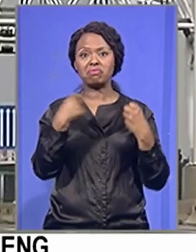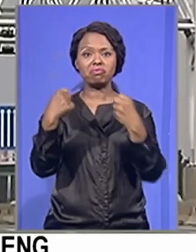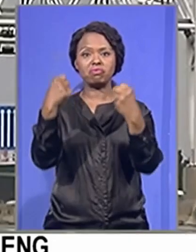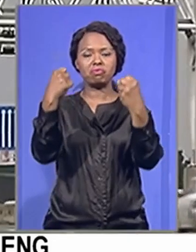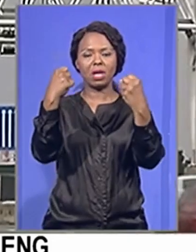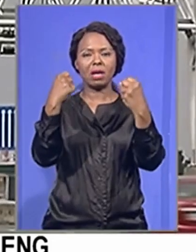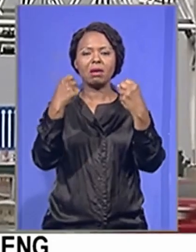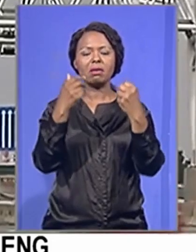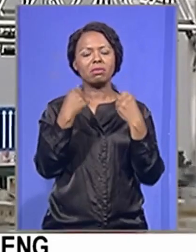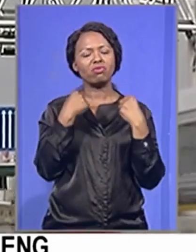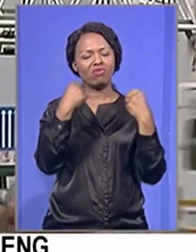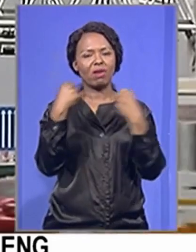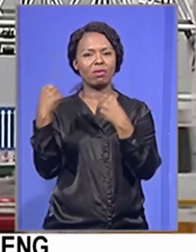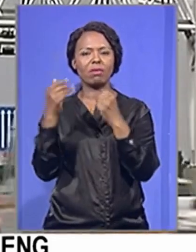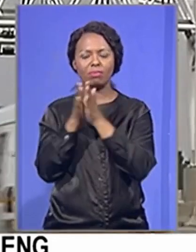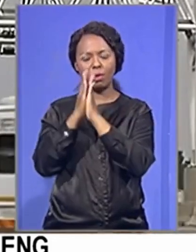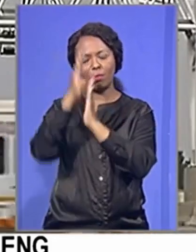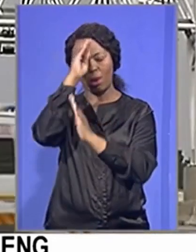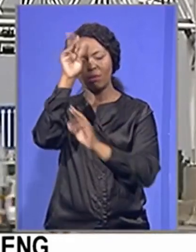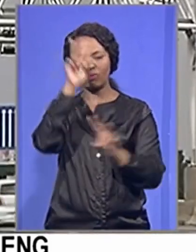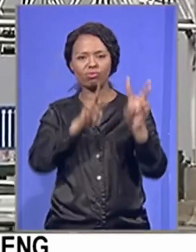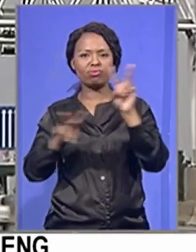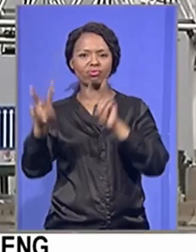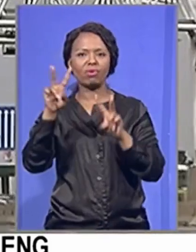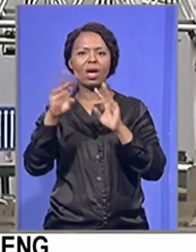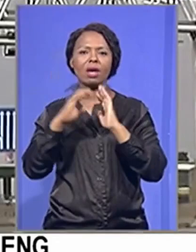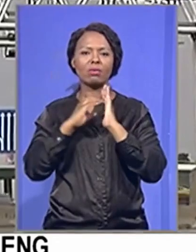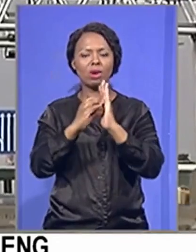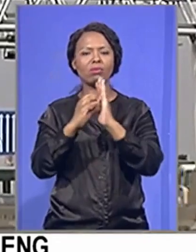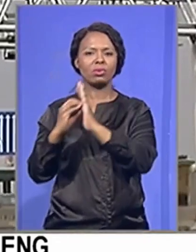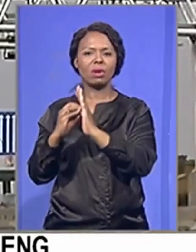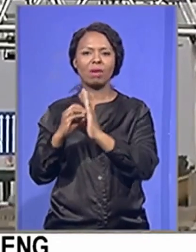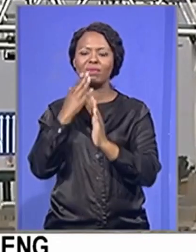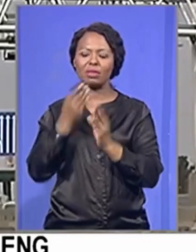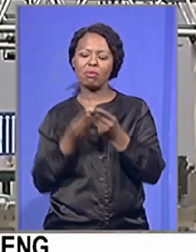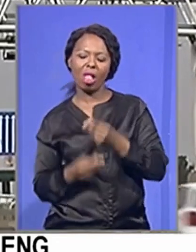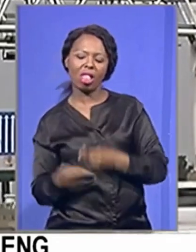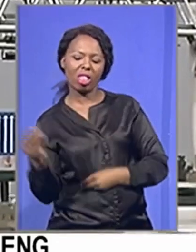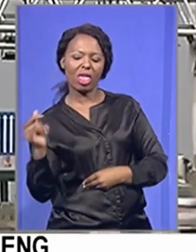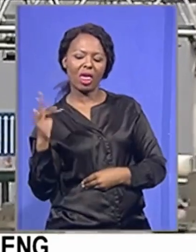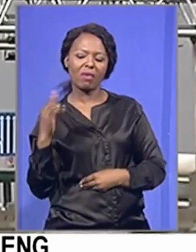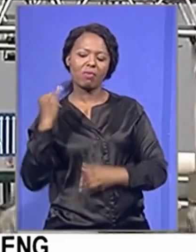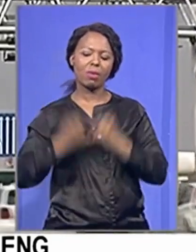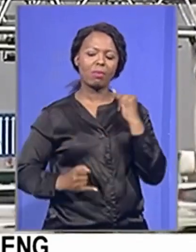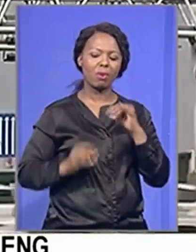ipiletša go maphodisa go ba mohlala o mo botse ka go se amogele tšhelete ya tsogo le kobong.